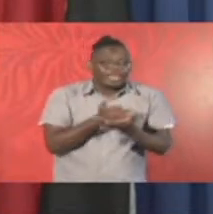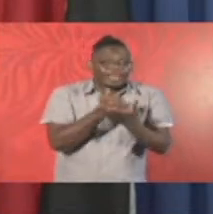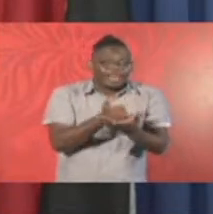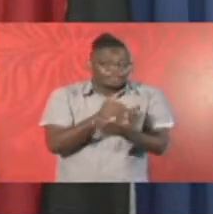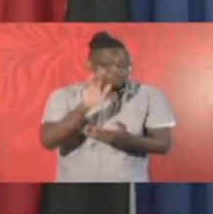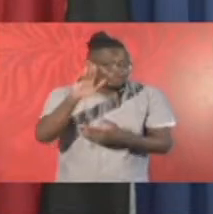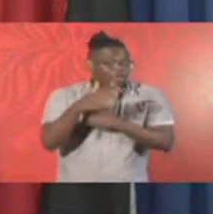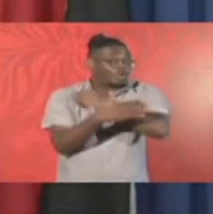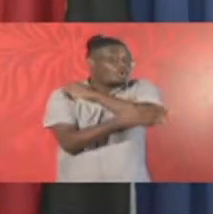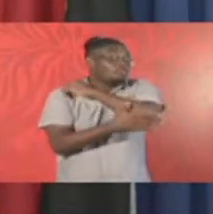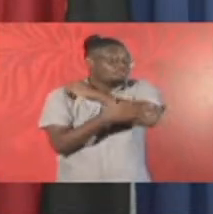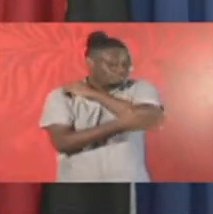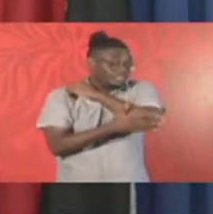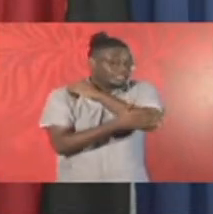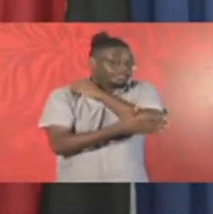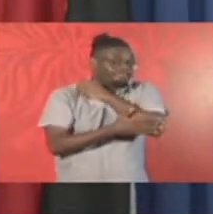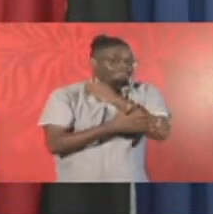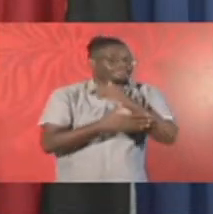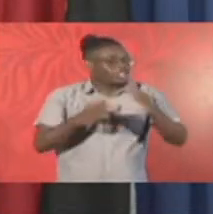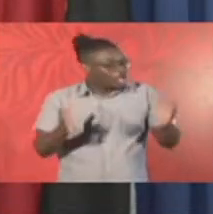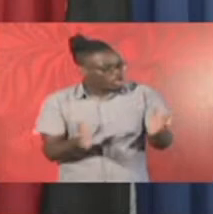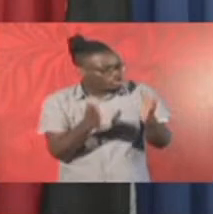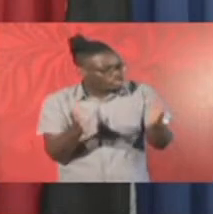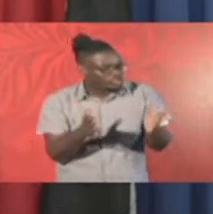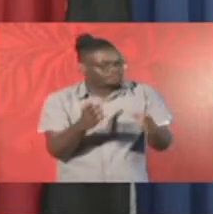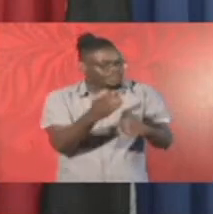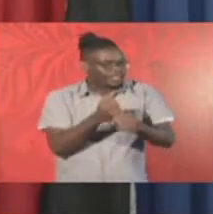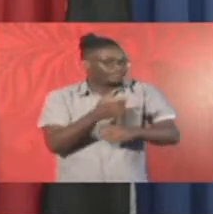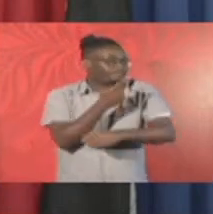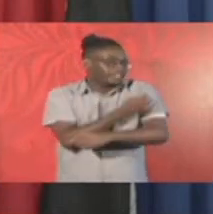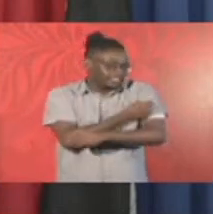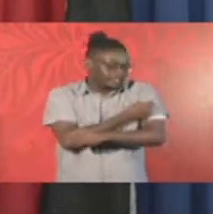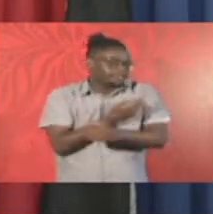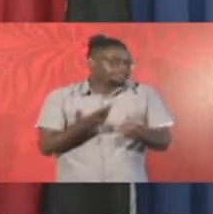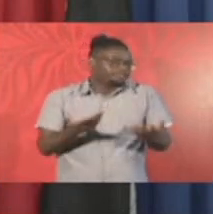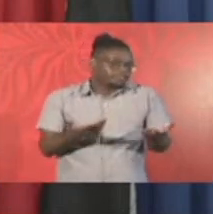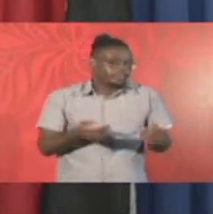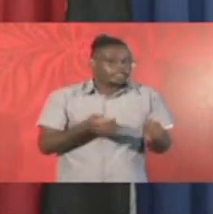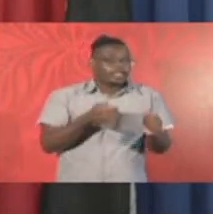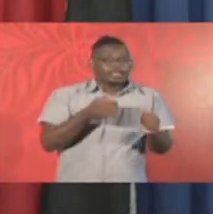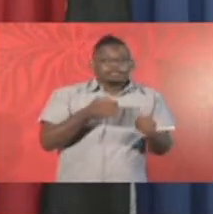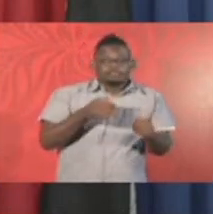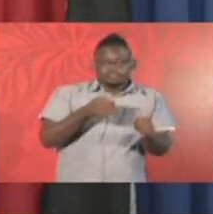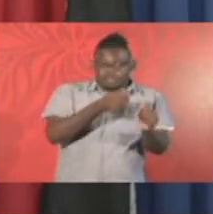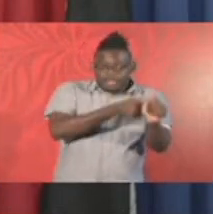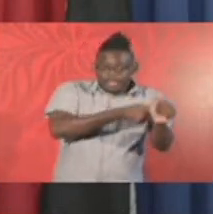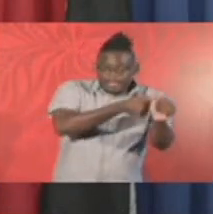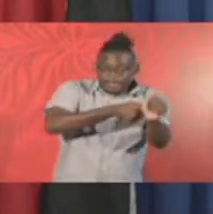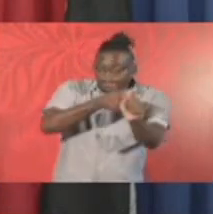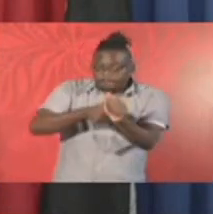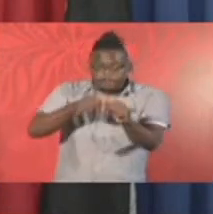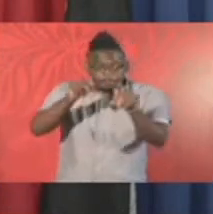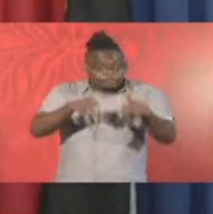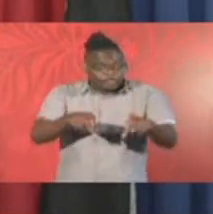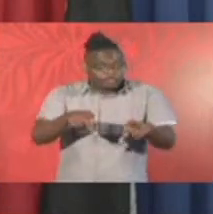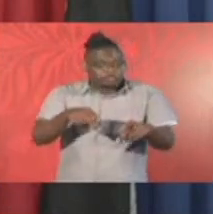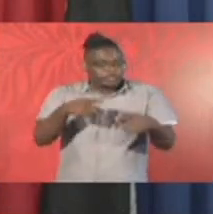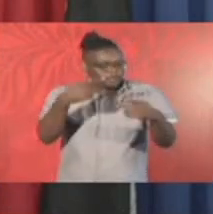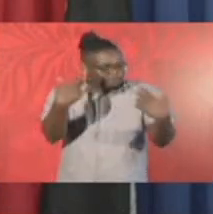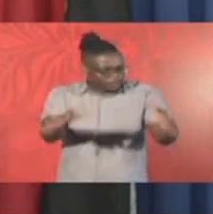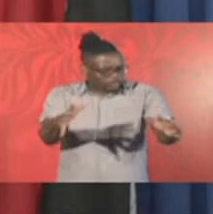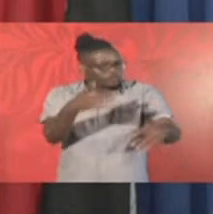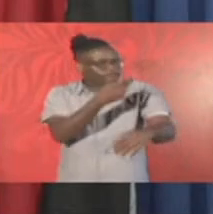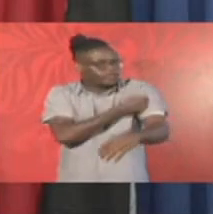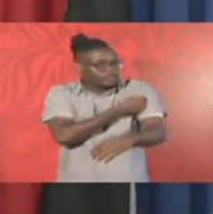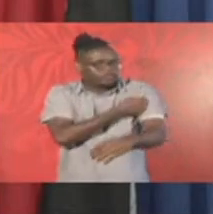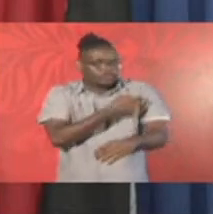them vaccinated, because every vaccinated person is a strength in Trinidad and Tobago in this